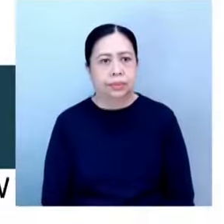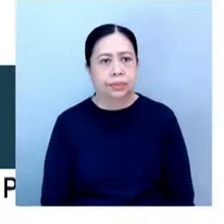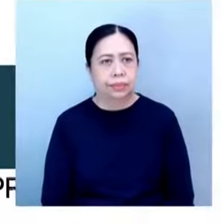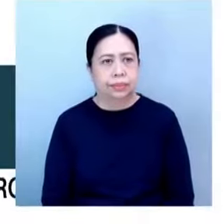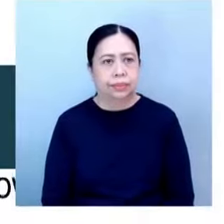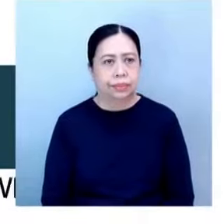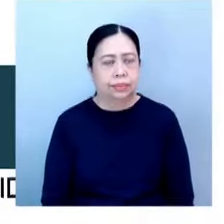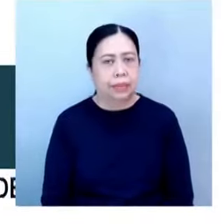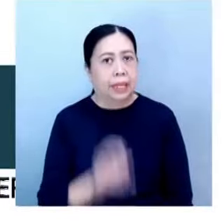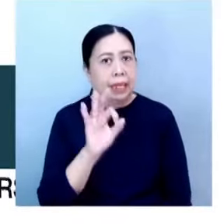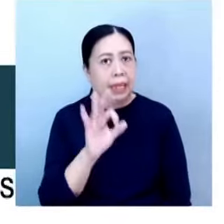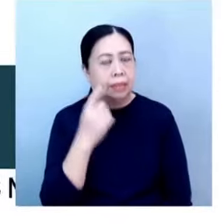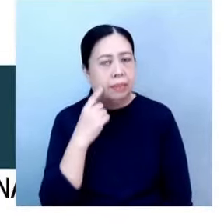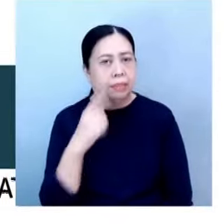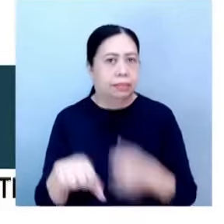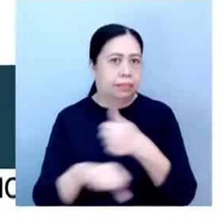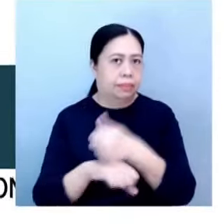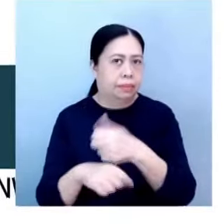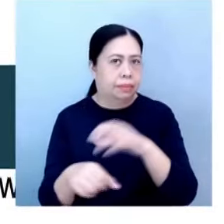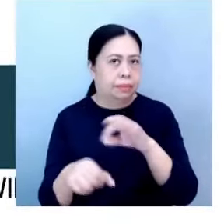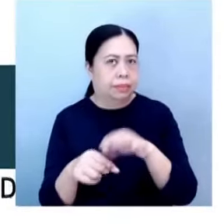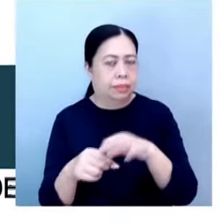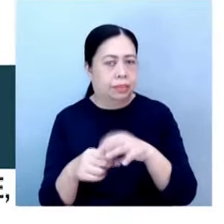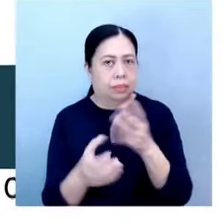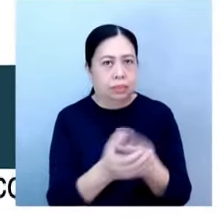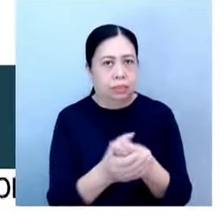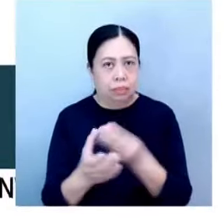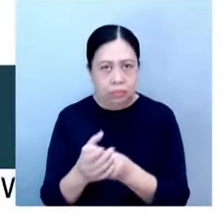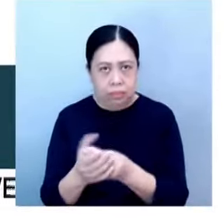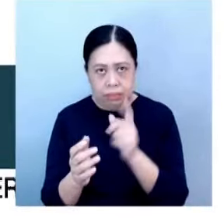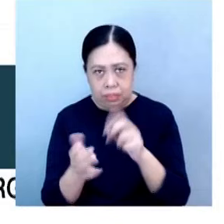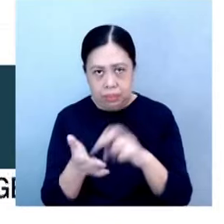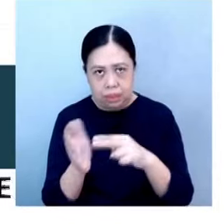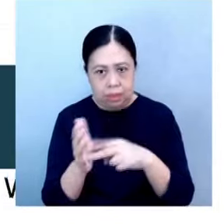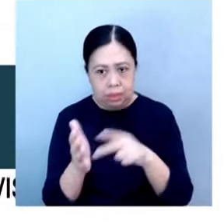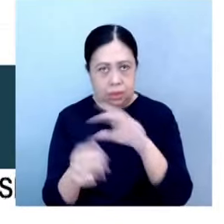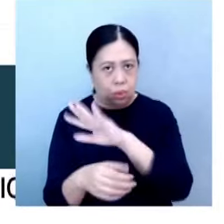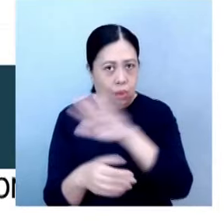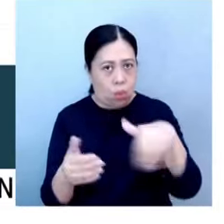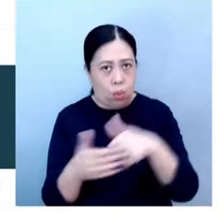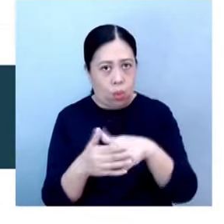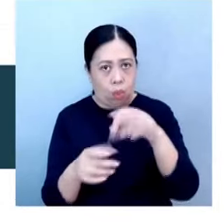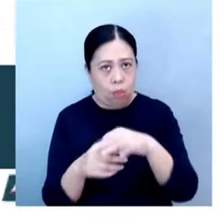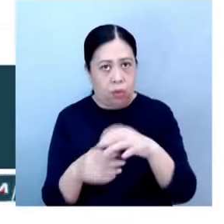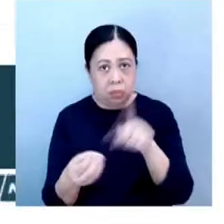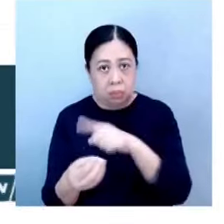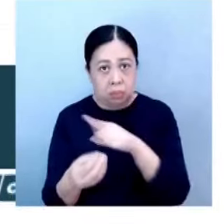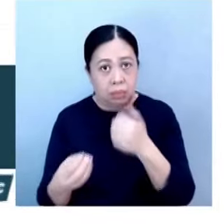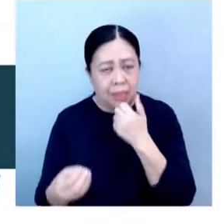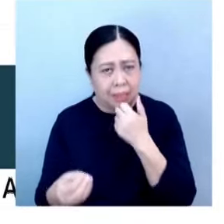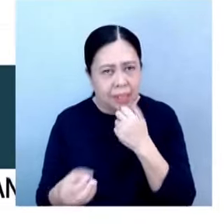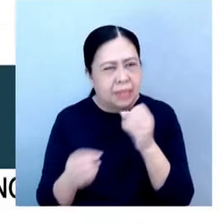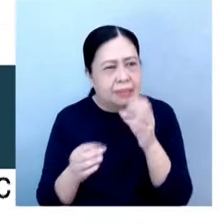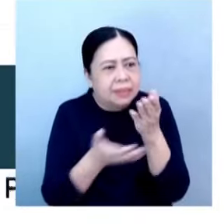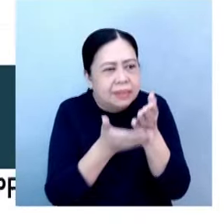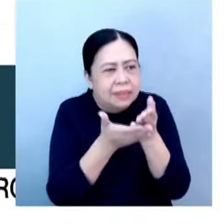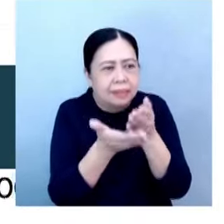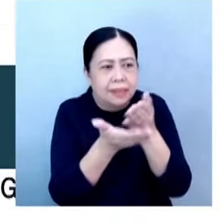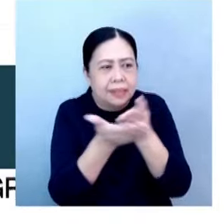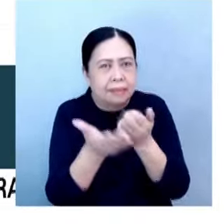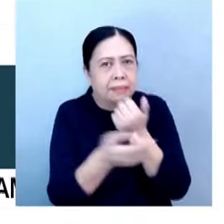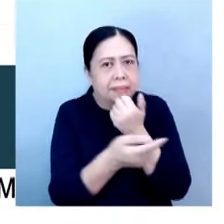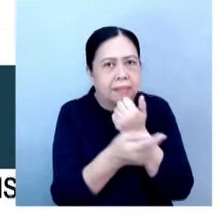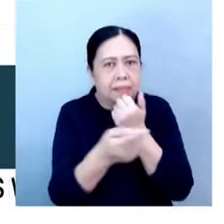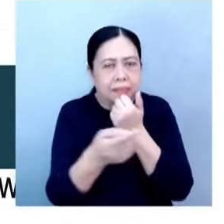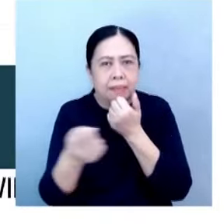Pag may allegation ba sa election na may vote buying, does it invalidate the whole election? If there are certain sectors or